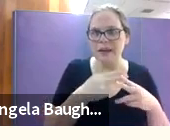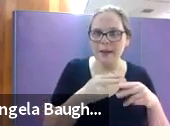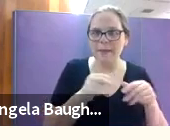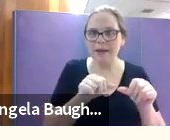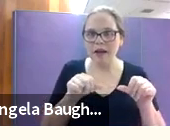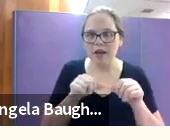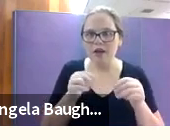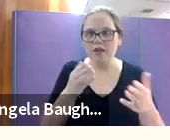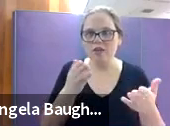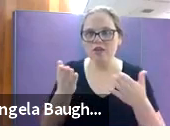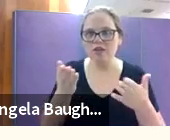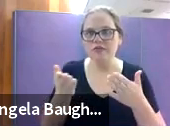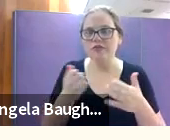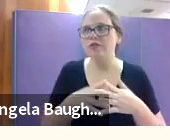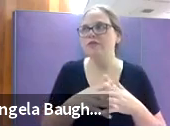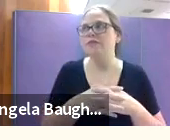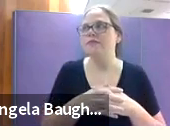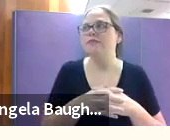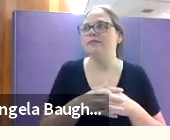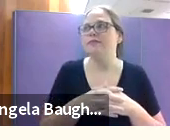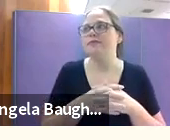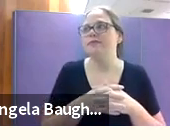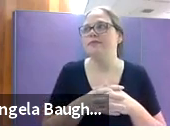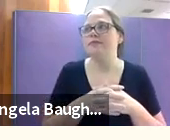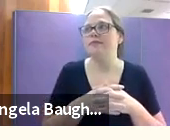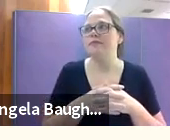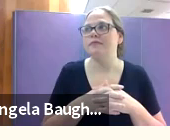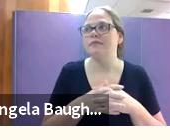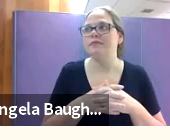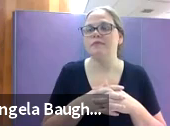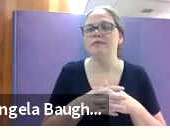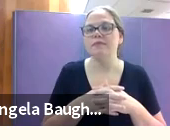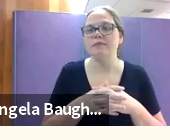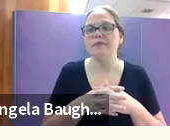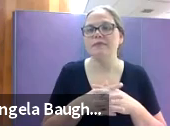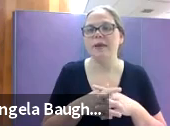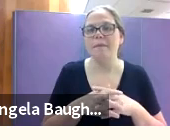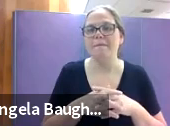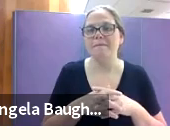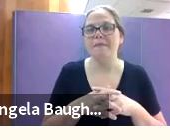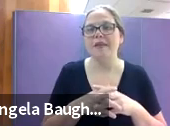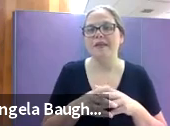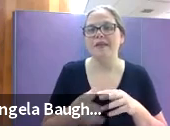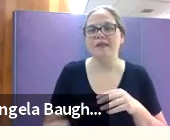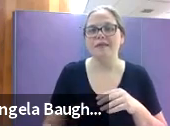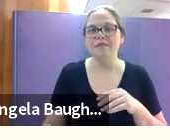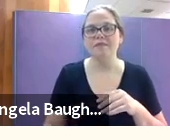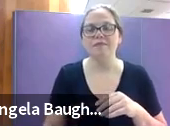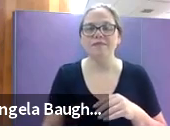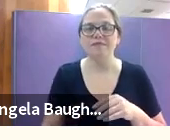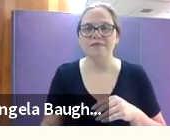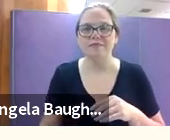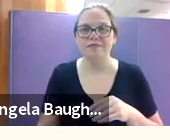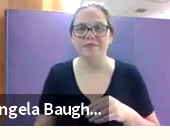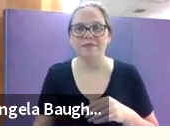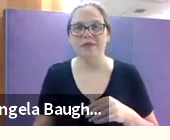of Actually, they're pretty well spread out. There's one in Northern Virginia, one in the eastern part of the state, and one here in